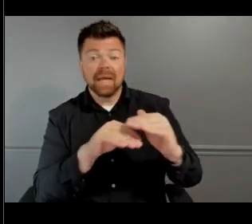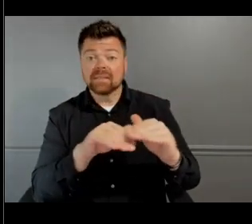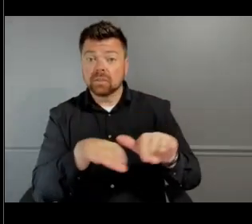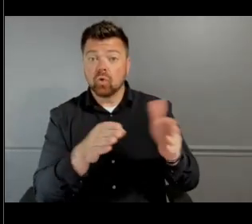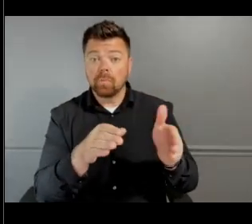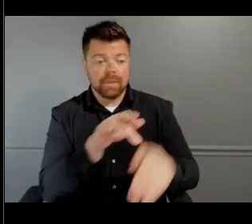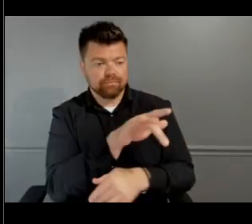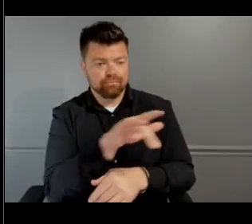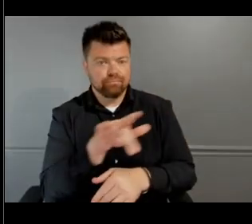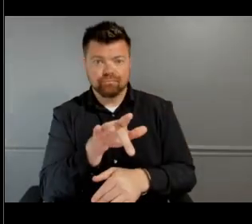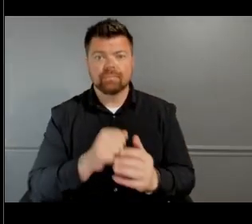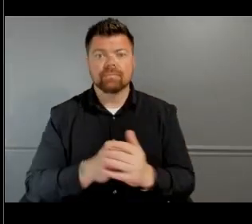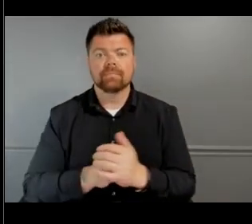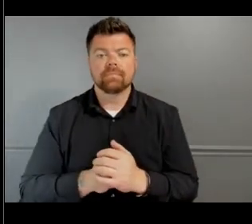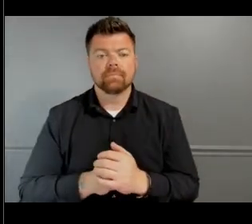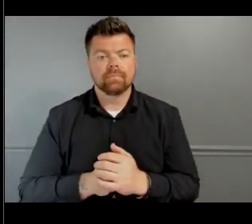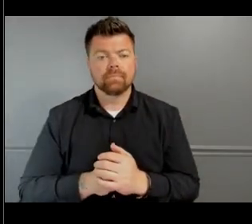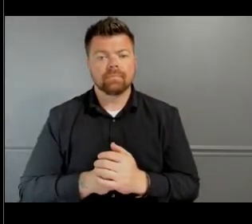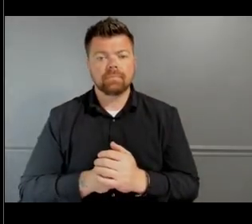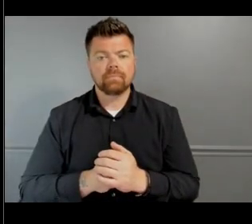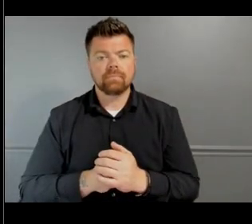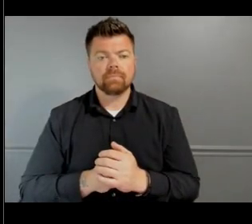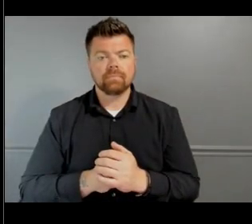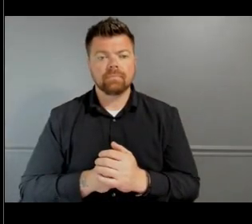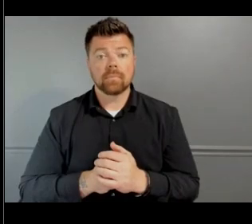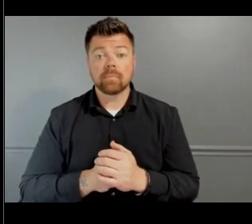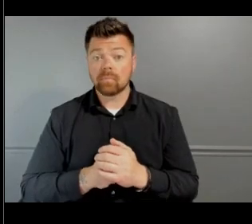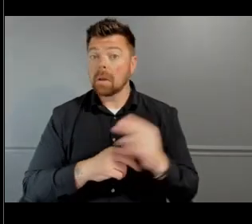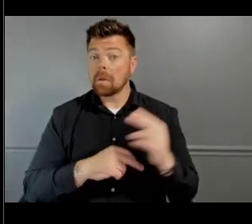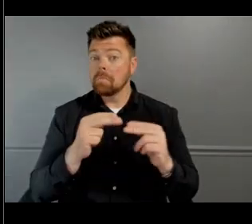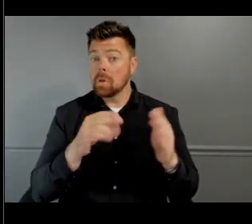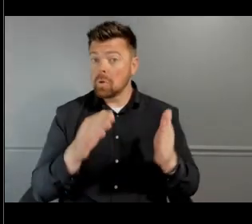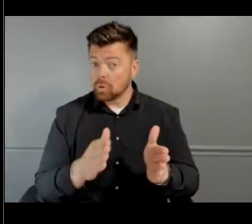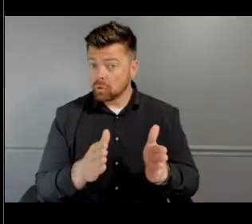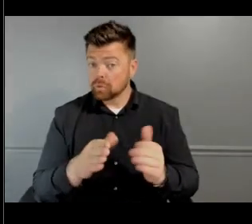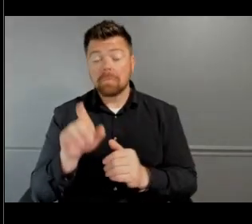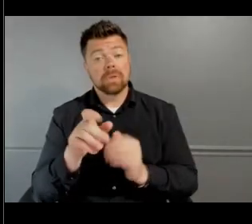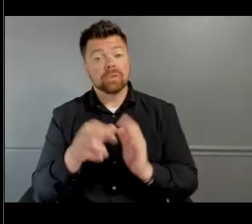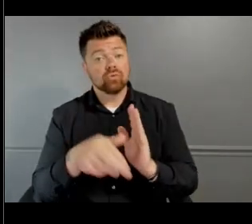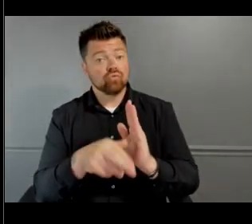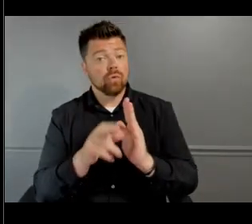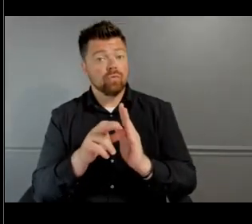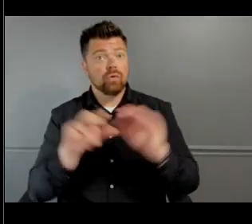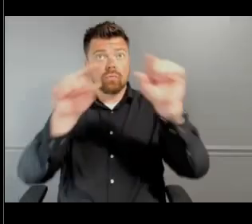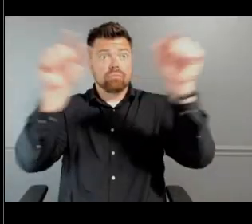Builders must review